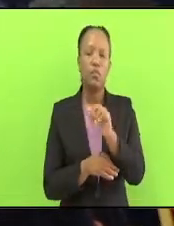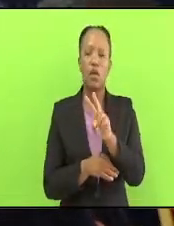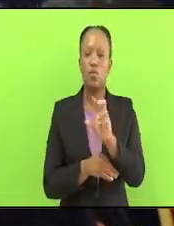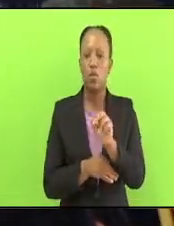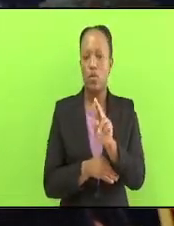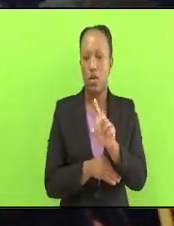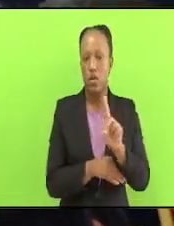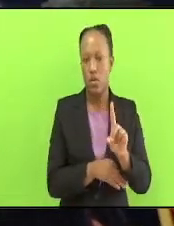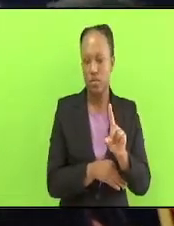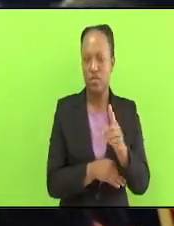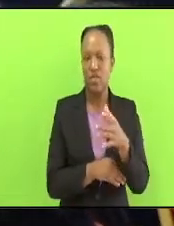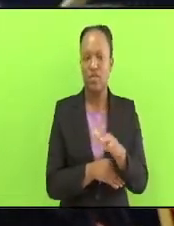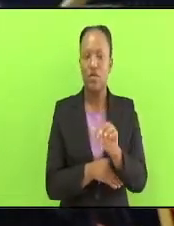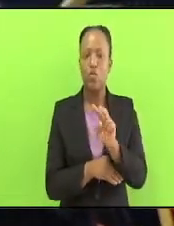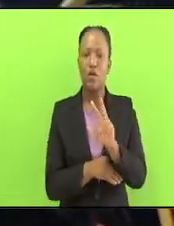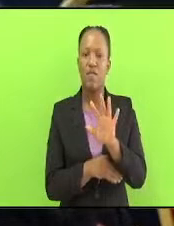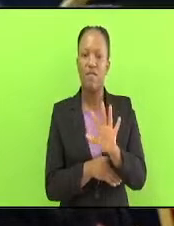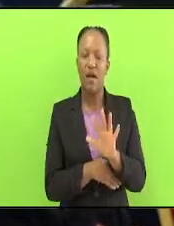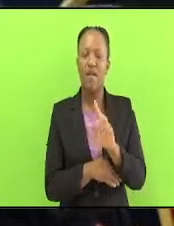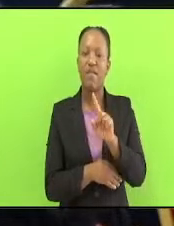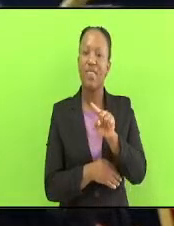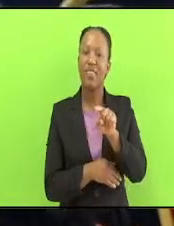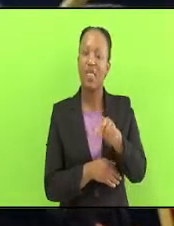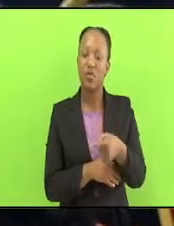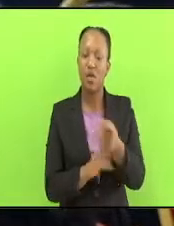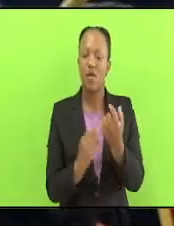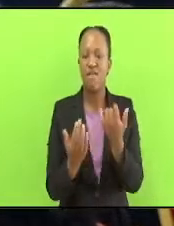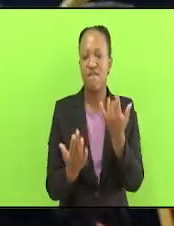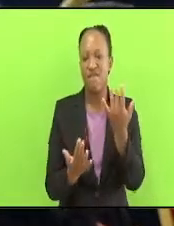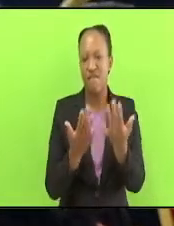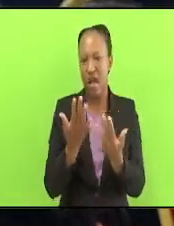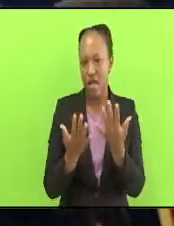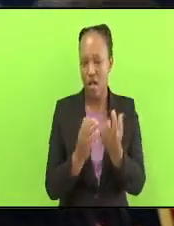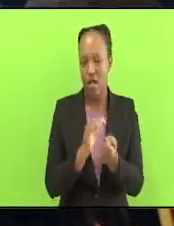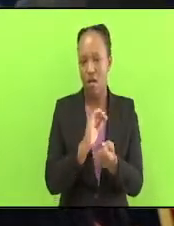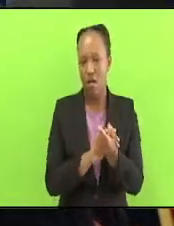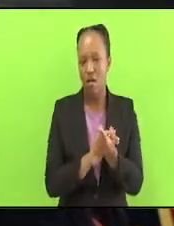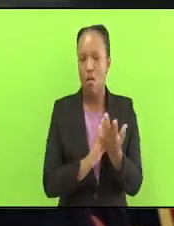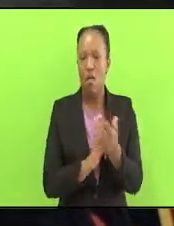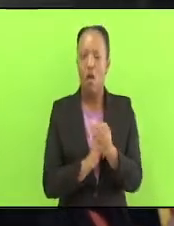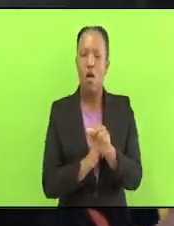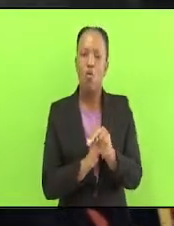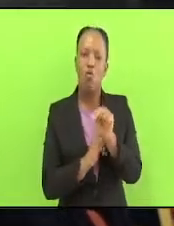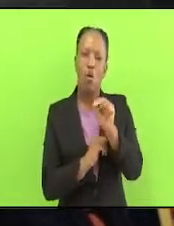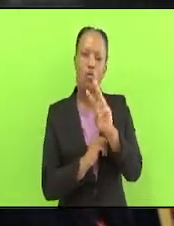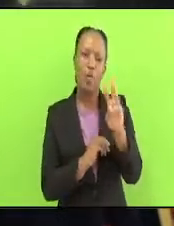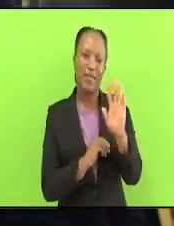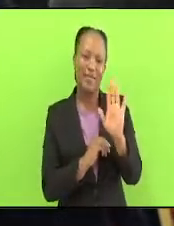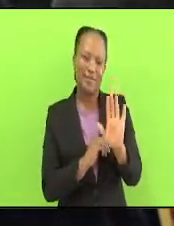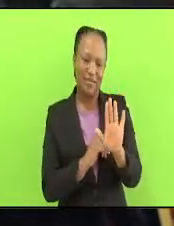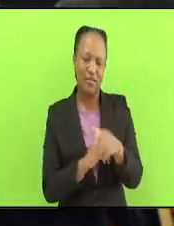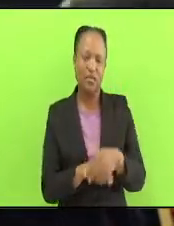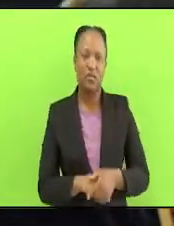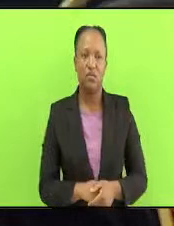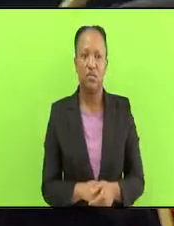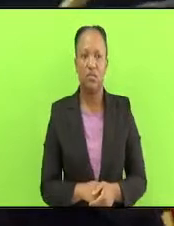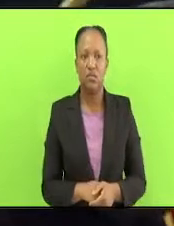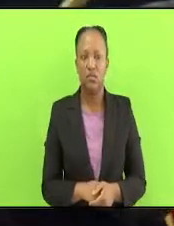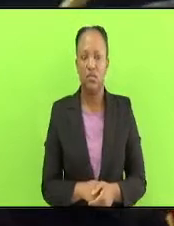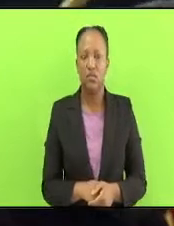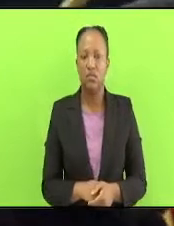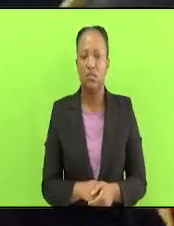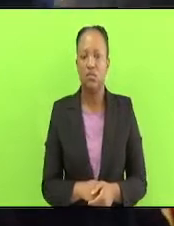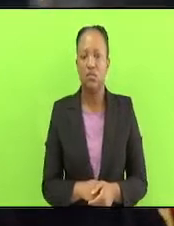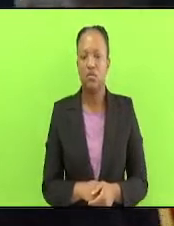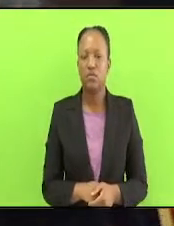over 25,000 fires in the Northwest Province. Pele nka simolola ka ntlha e ntseng jalo ke ne nka rata go tlhalosa gore ka 2021